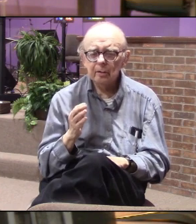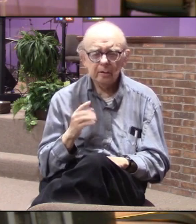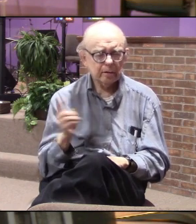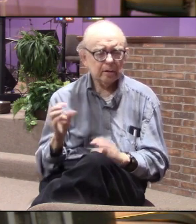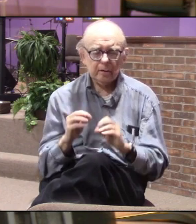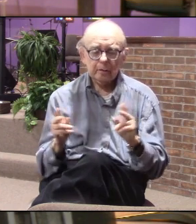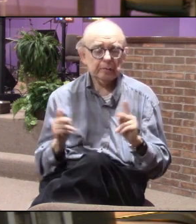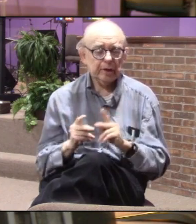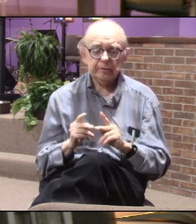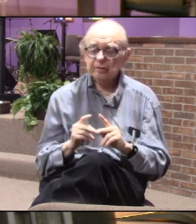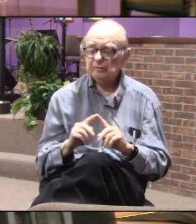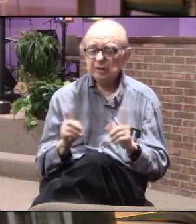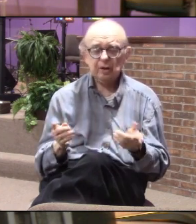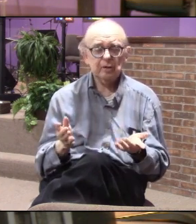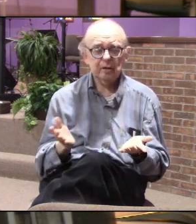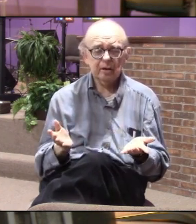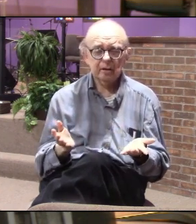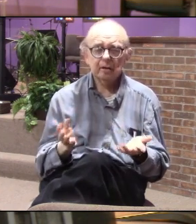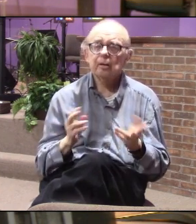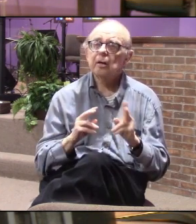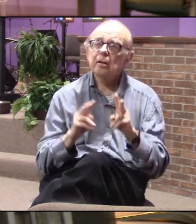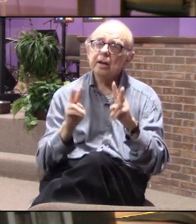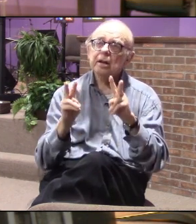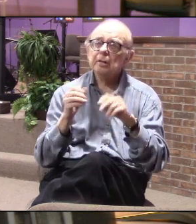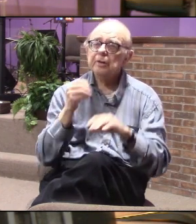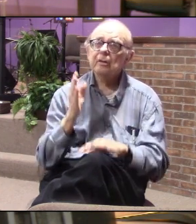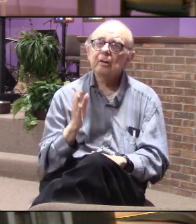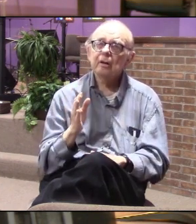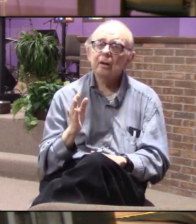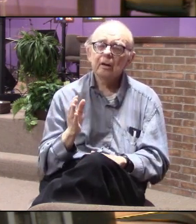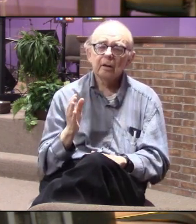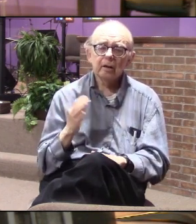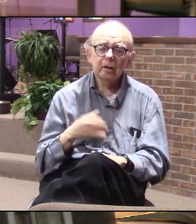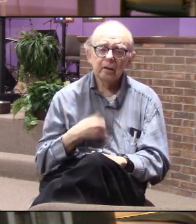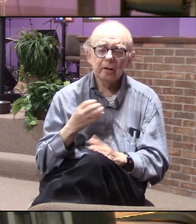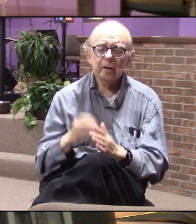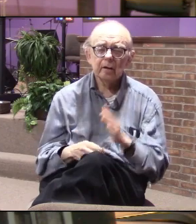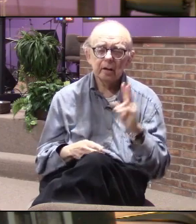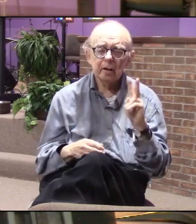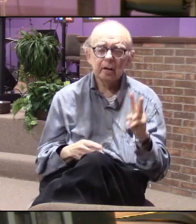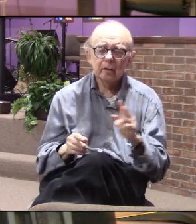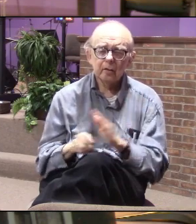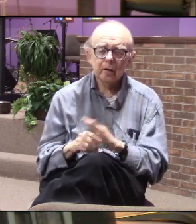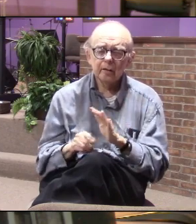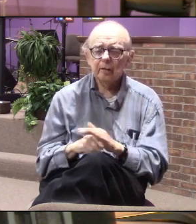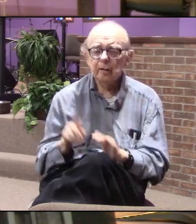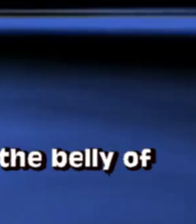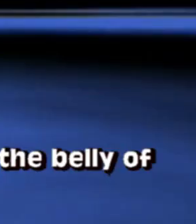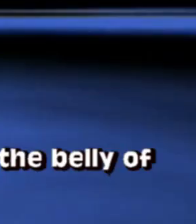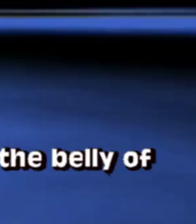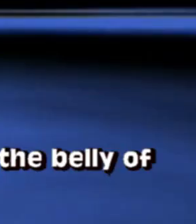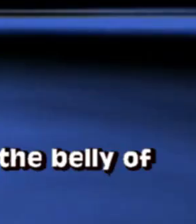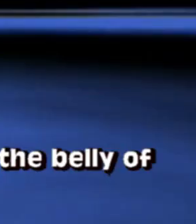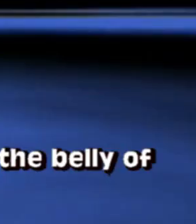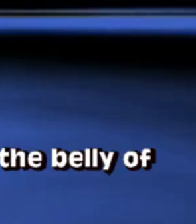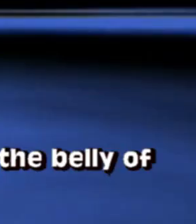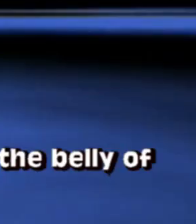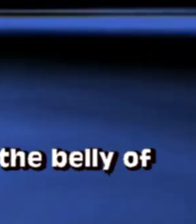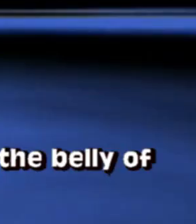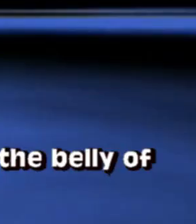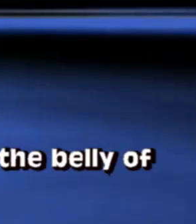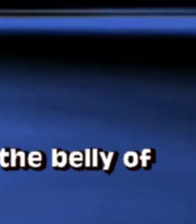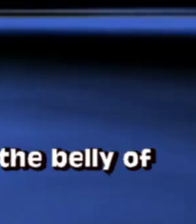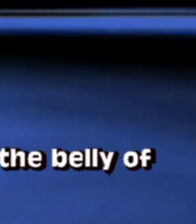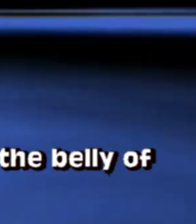There's no place else to go. So you're looking up to God. And so in Jonah chapter 2, in verse number 1, it said, from the inside of the